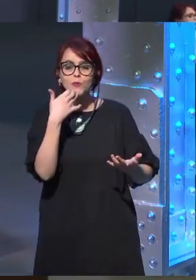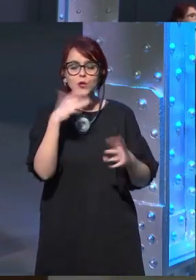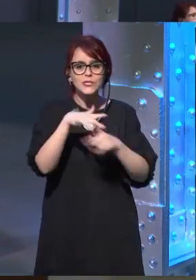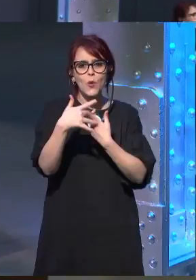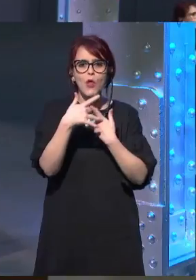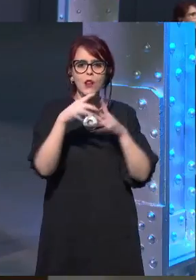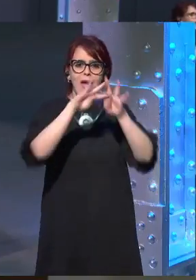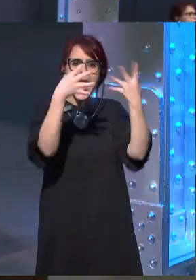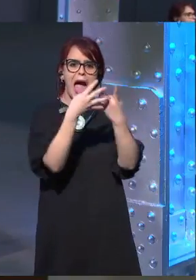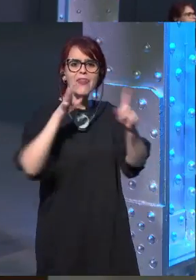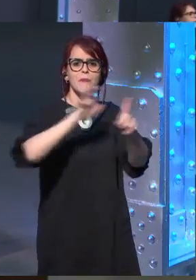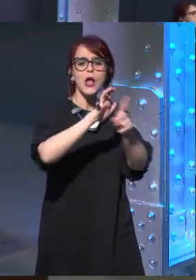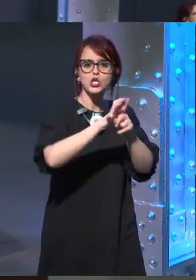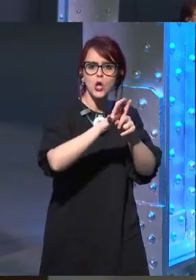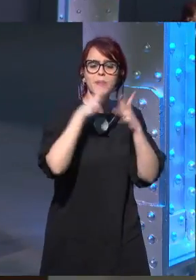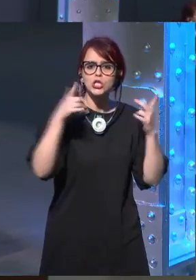instance?